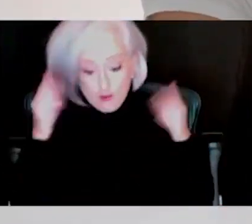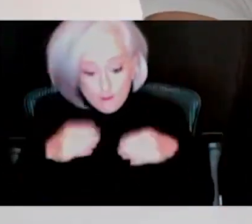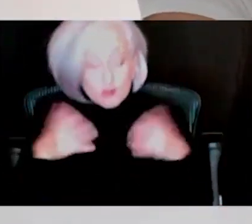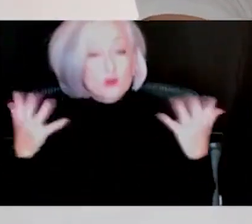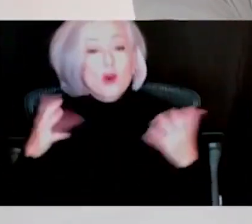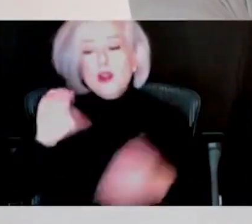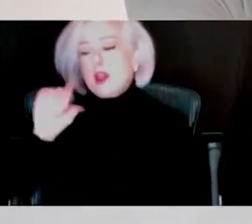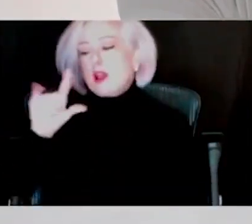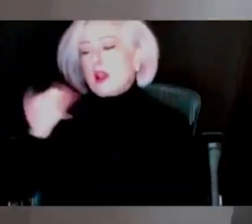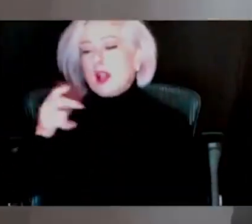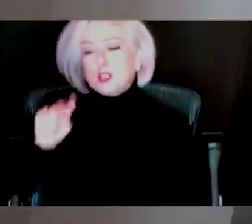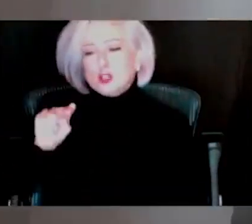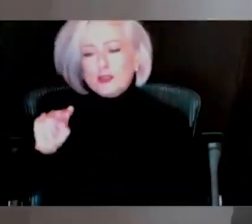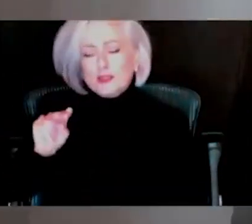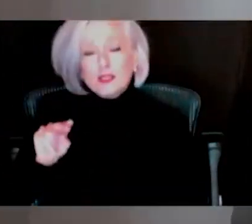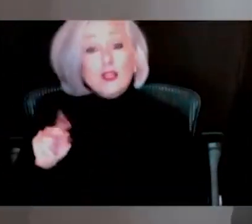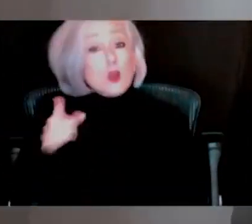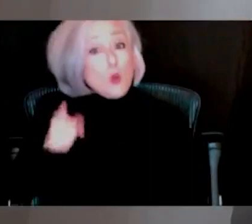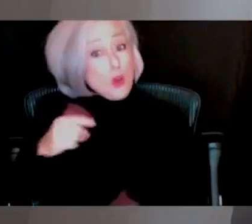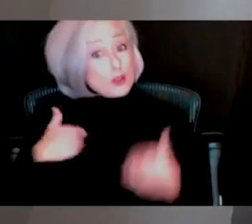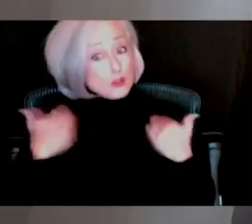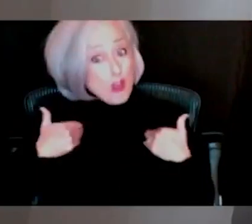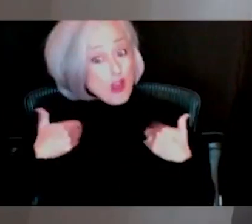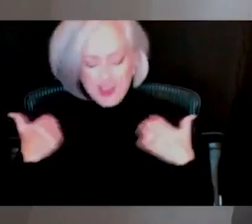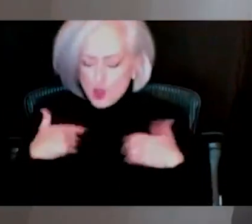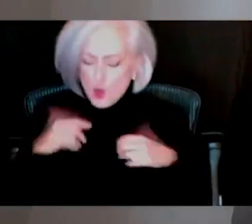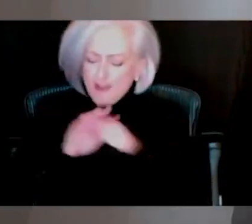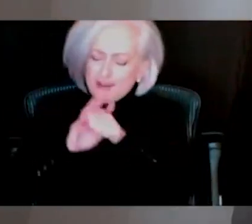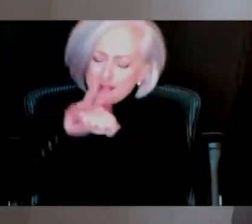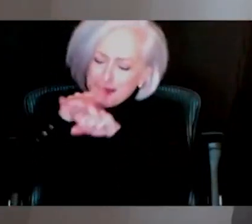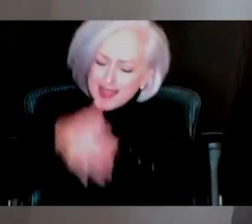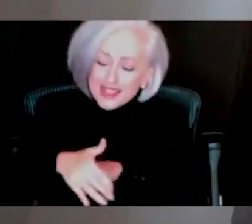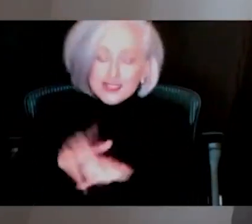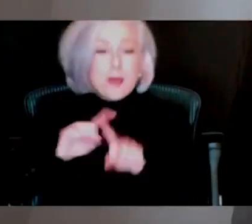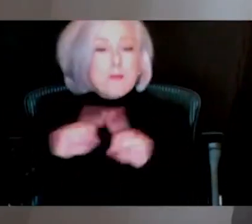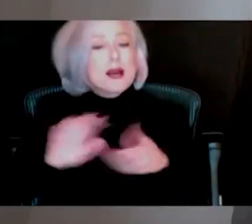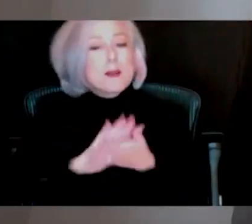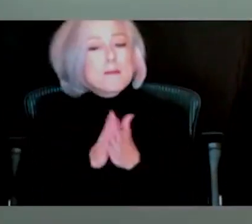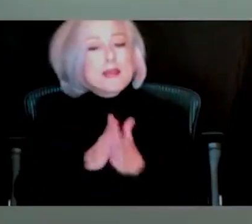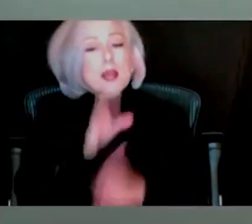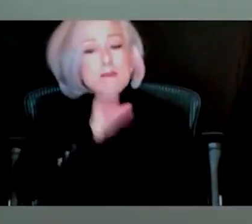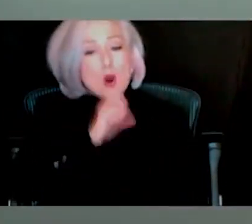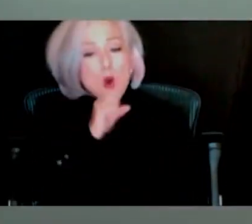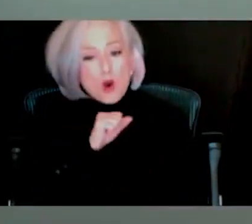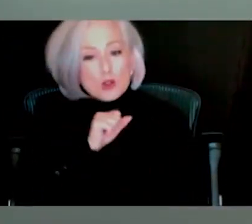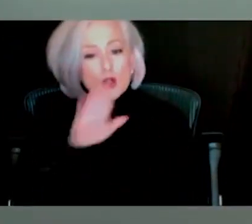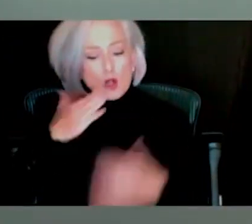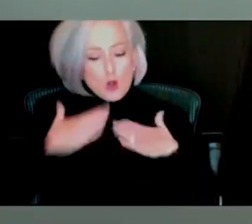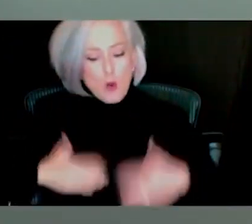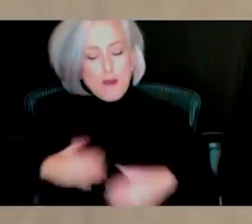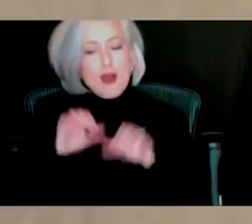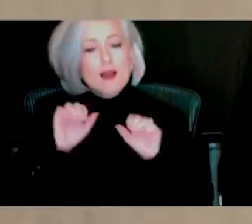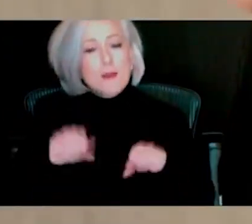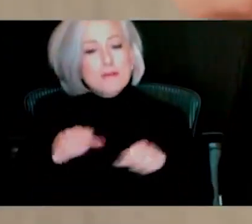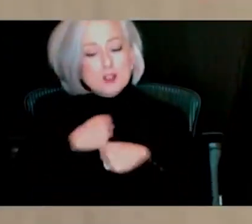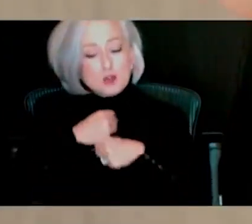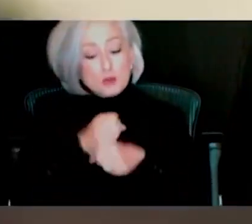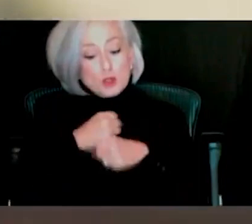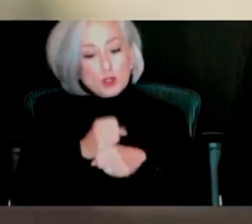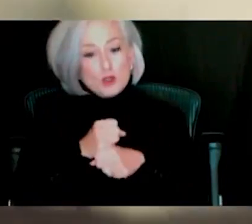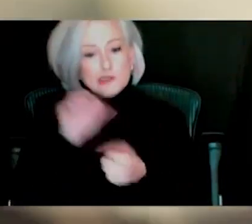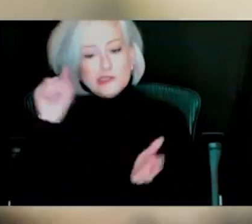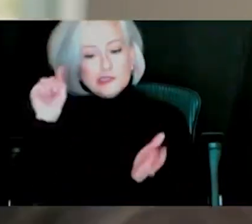plenty of collagen when we're young, but as we age, our body's ability to produce it naturally slows down. Collagen that supports our body from